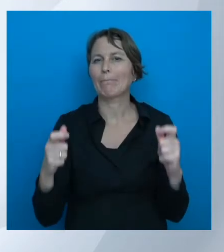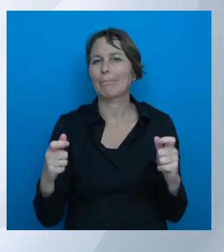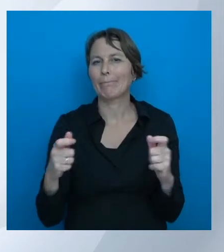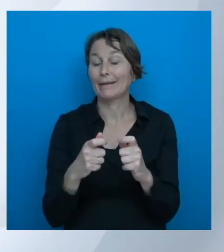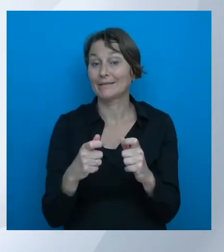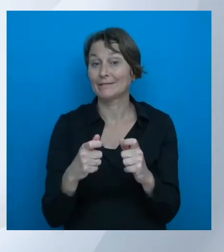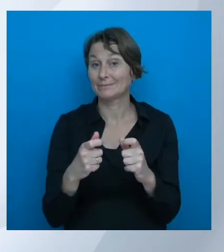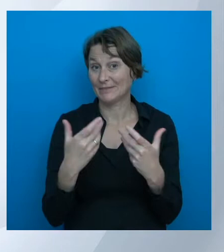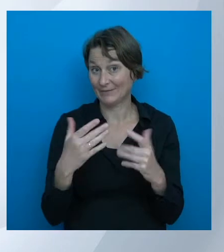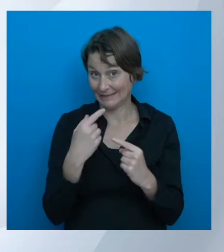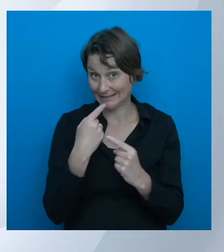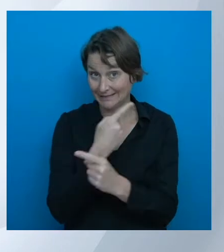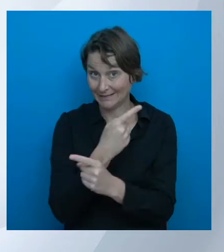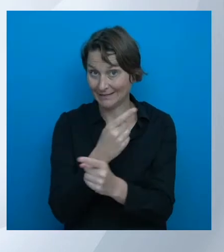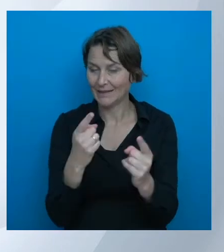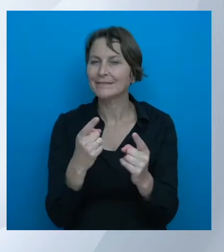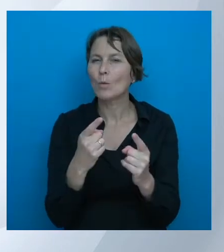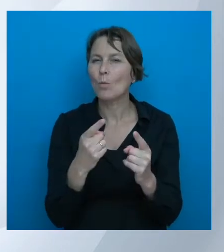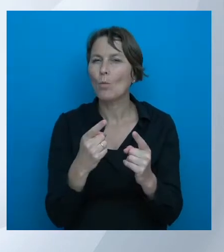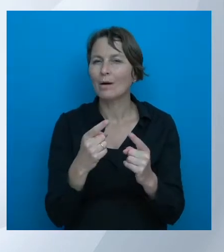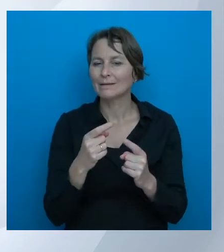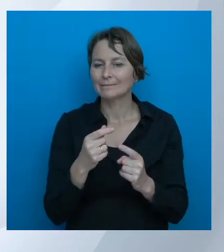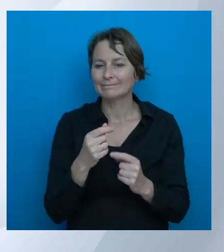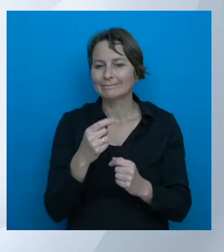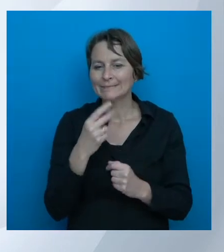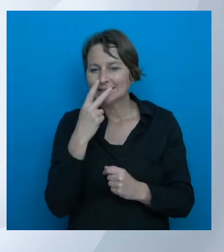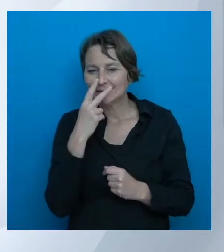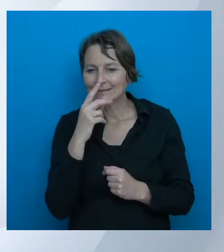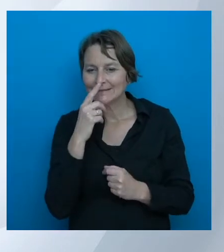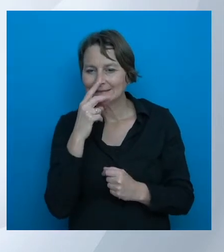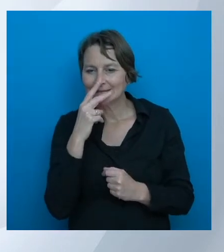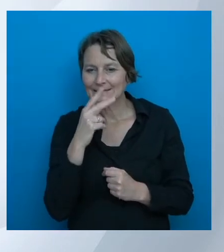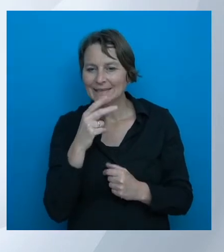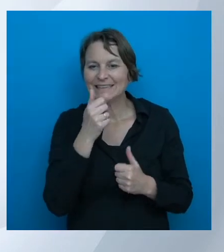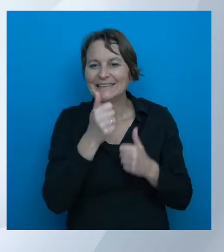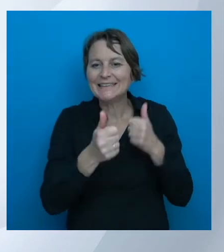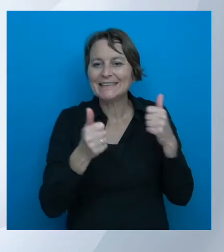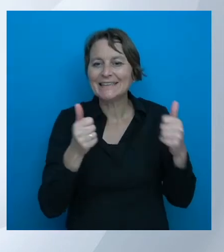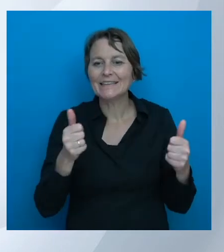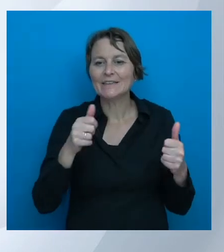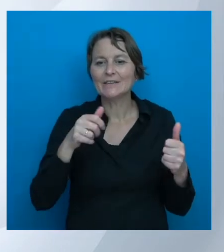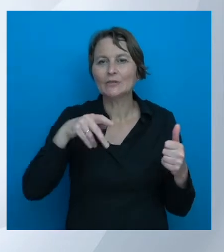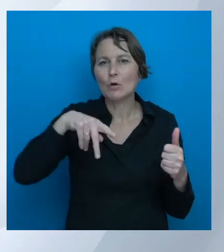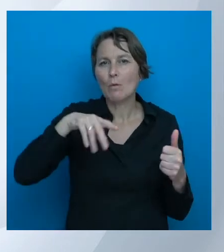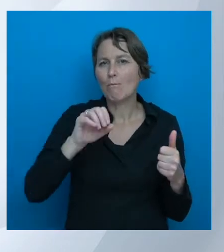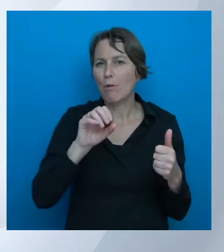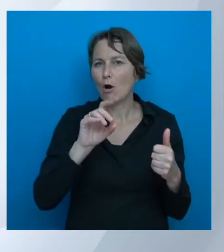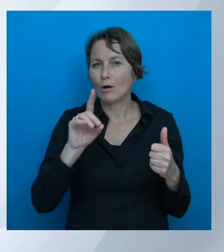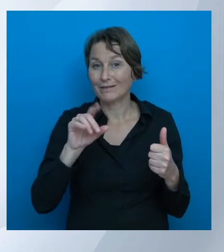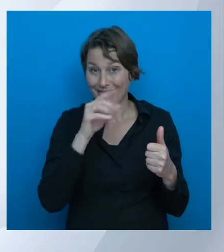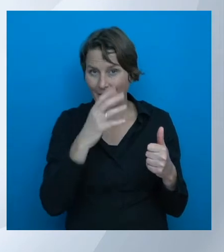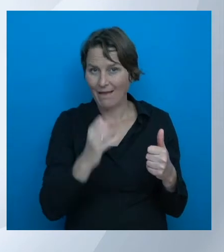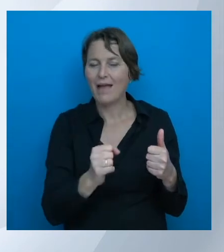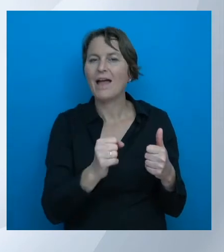I want to check if every pod has an owner label that